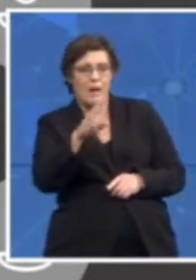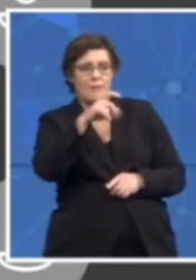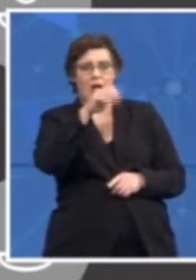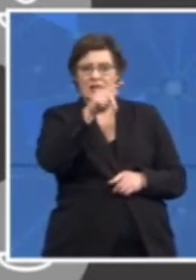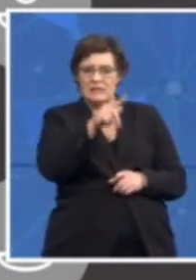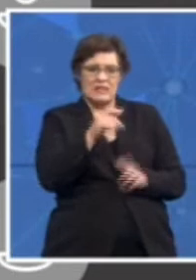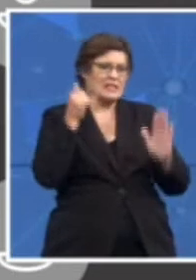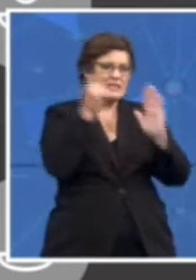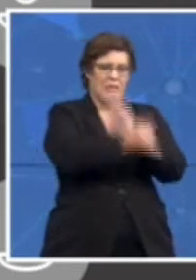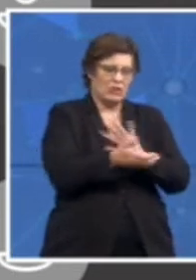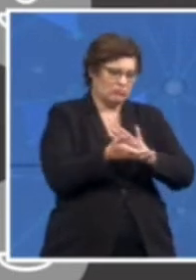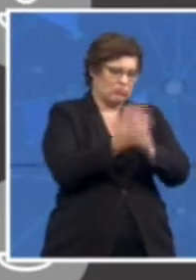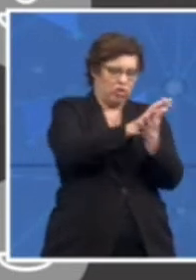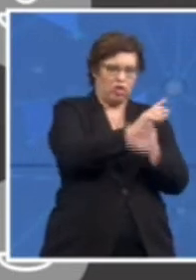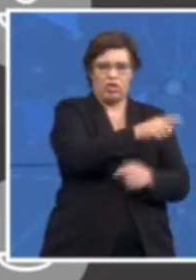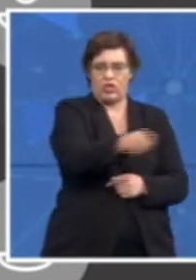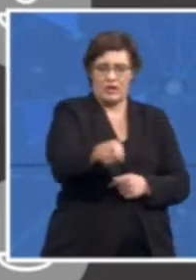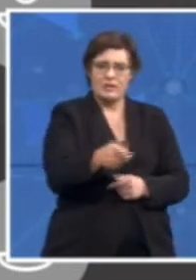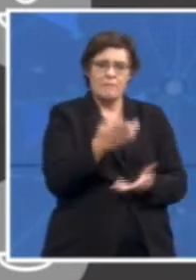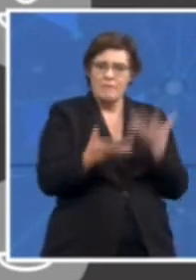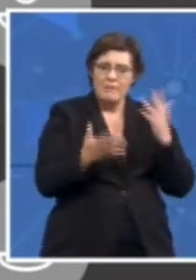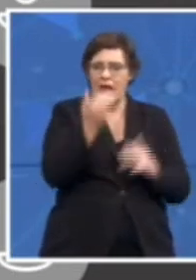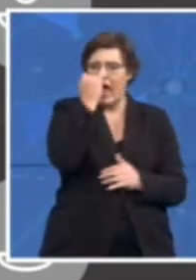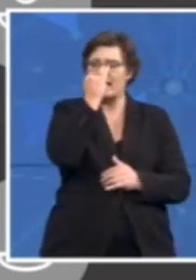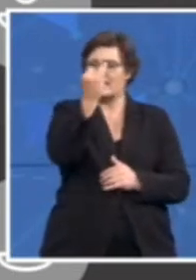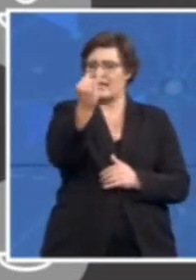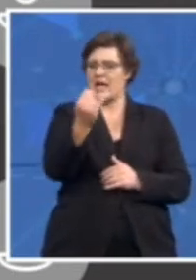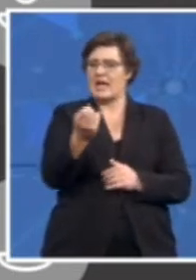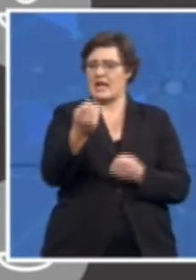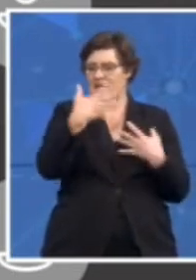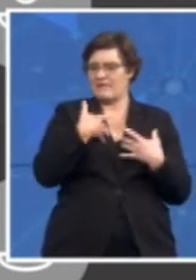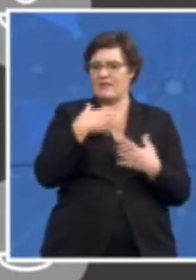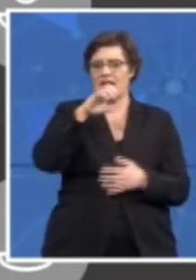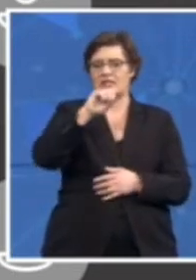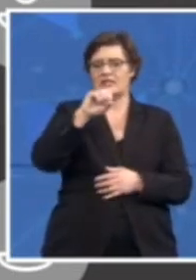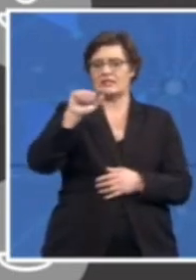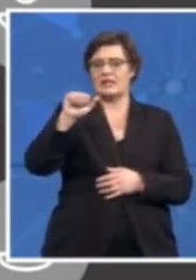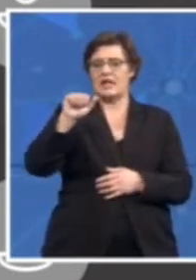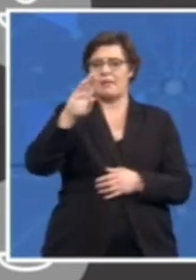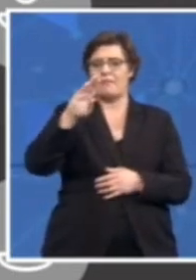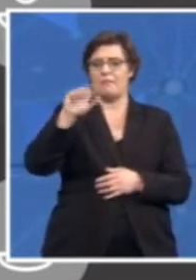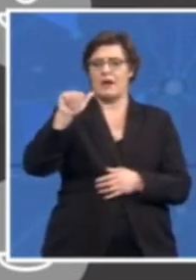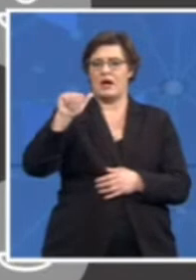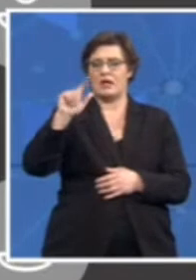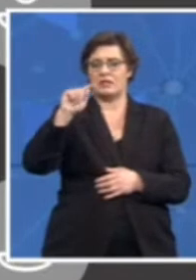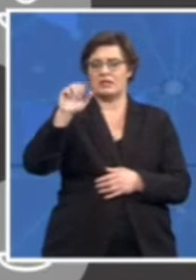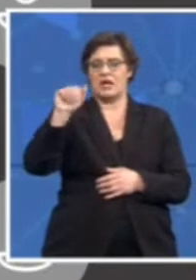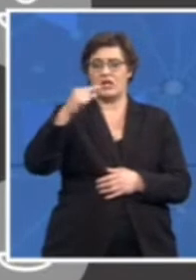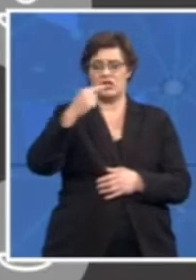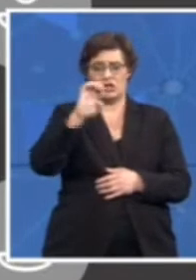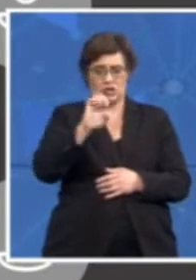us an idea of how much impact this has had on your operations,